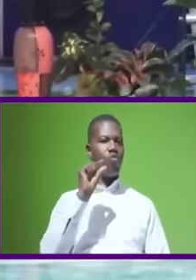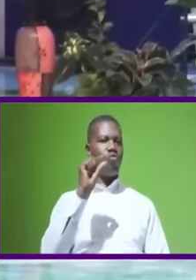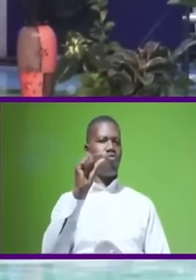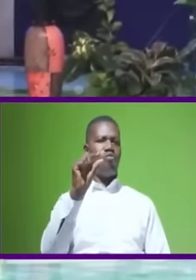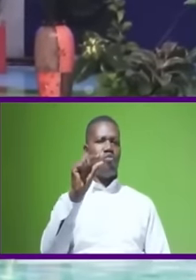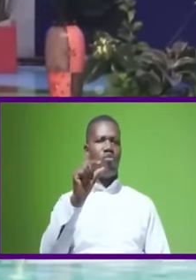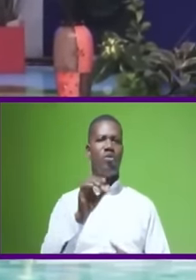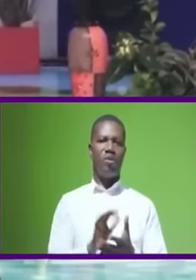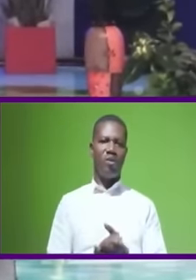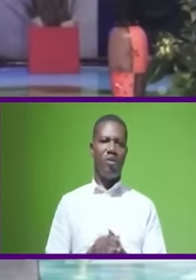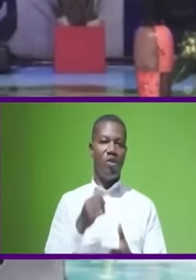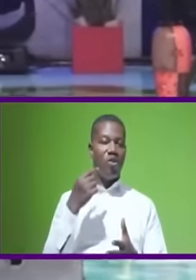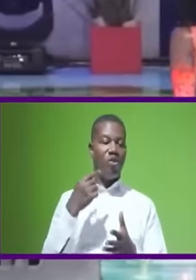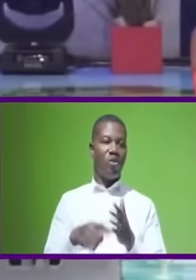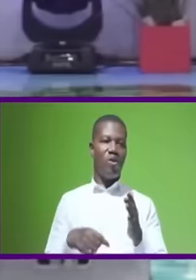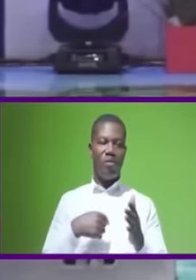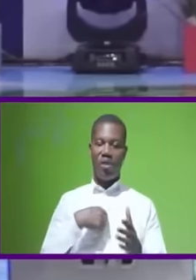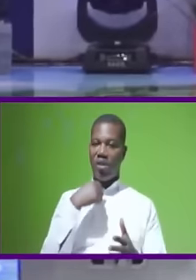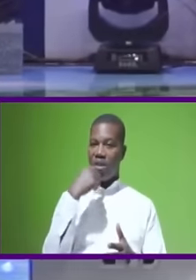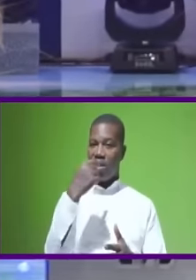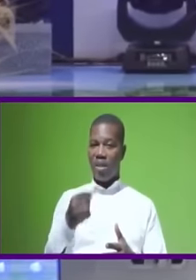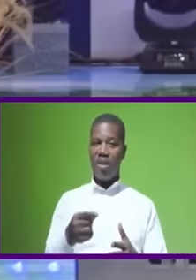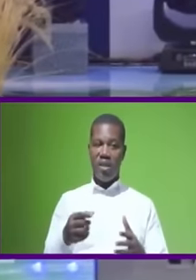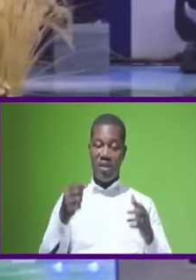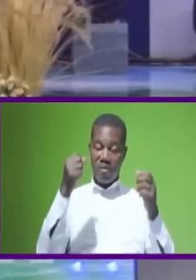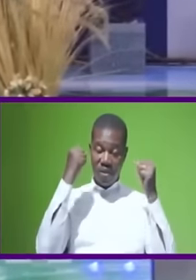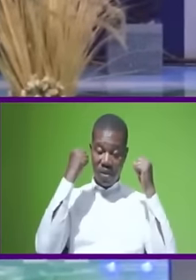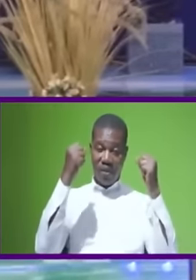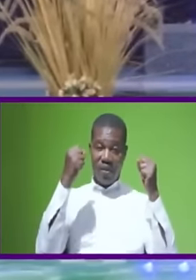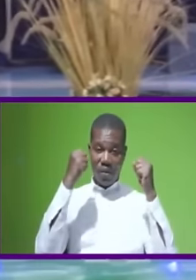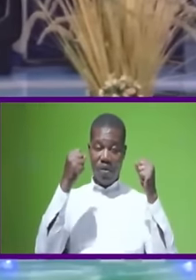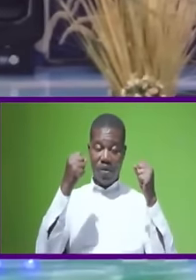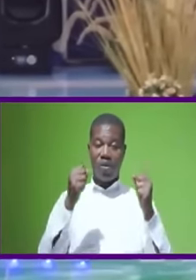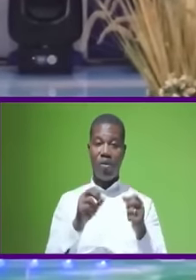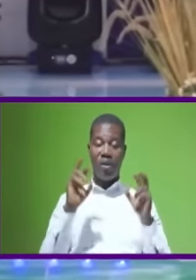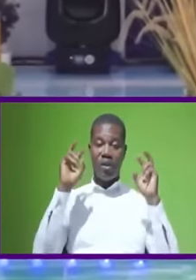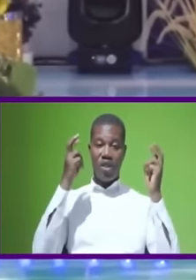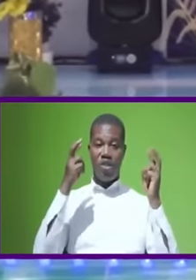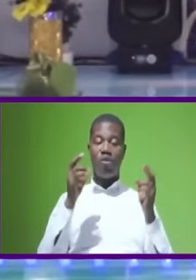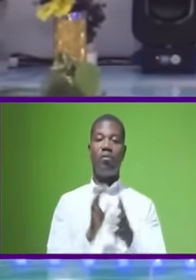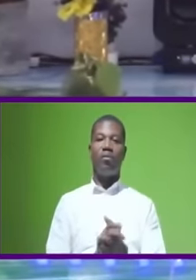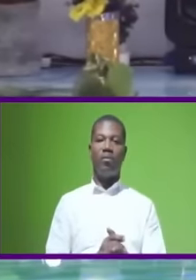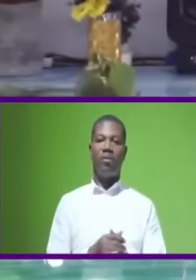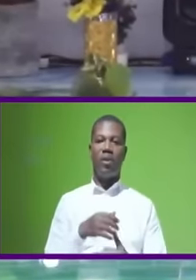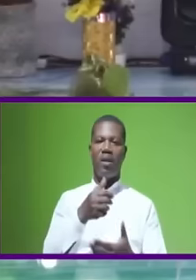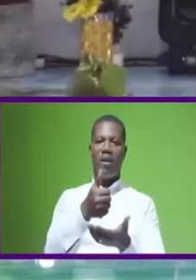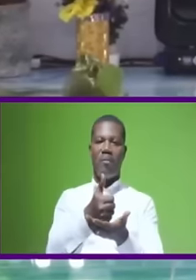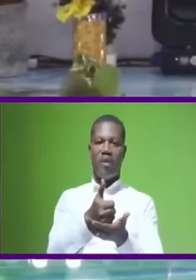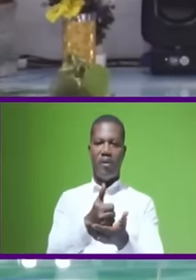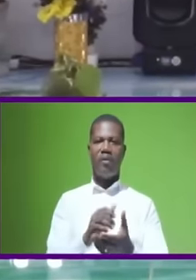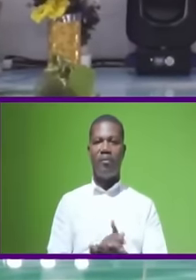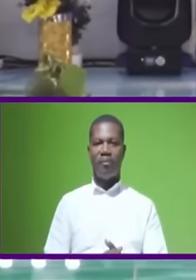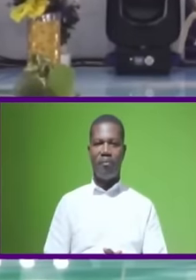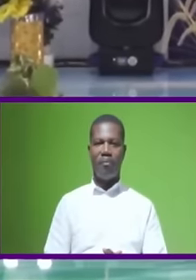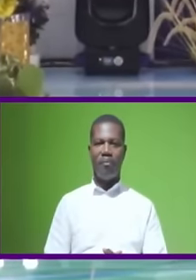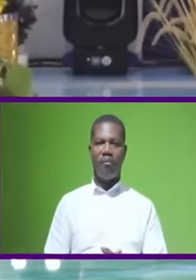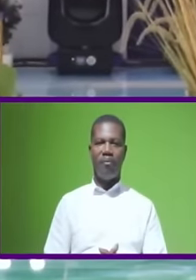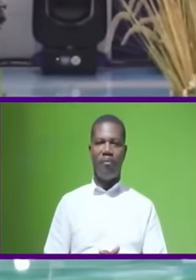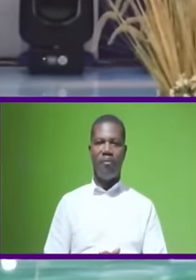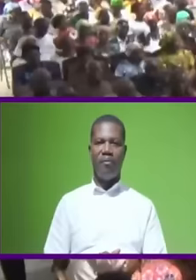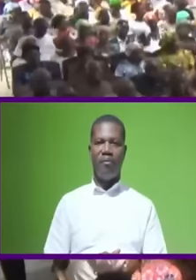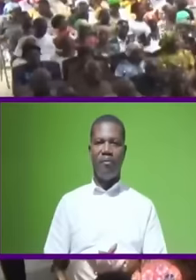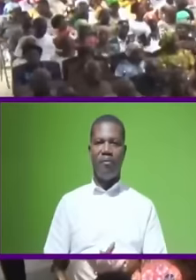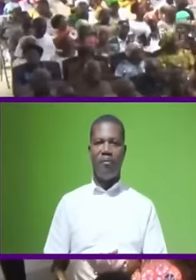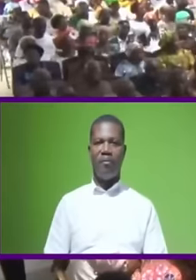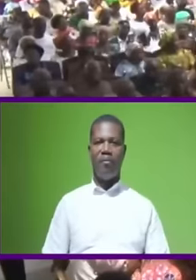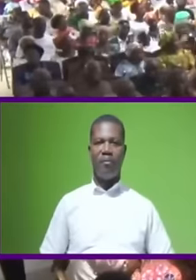Na diya mebeke ya menibrisem bebre. Amen. Amen. So I will plead to Philadelphians that